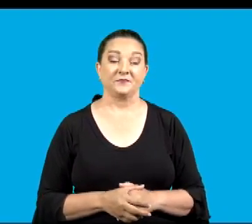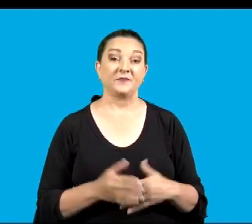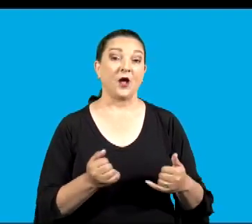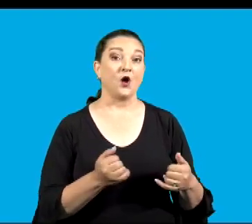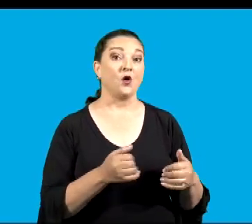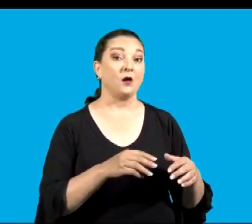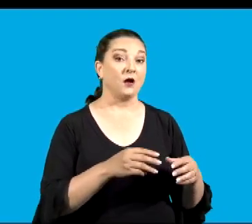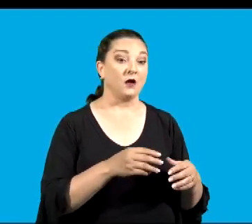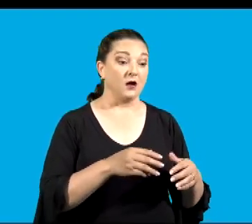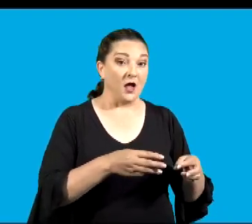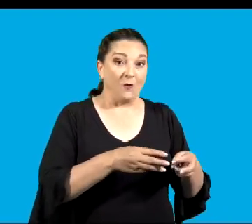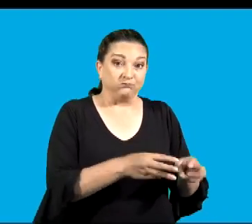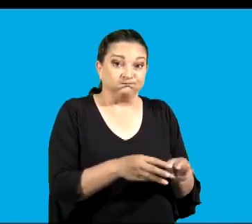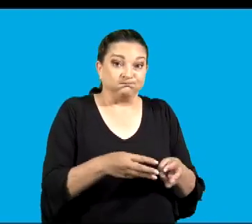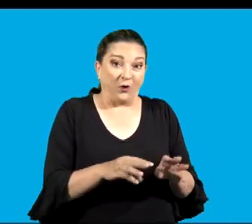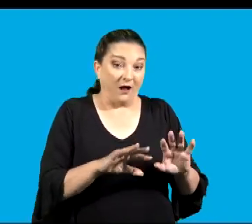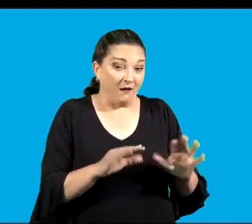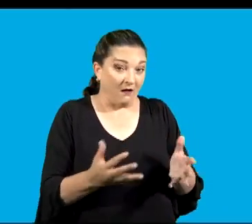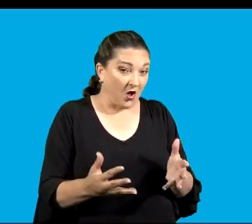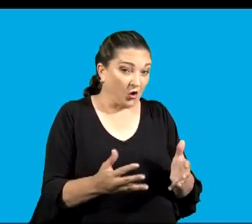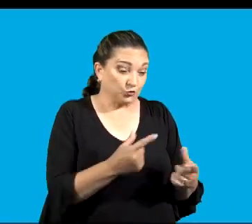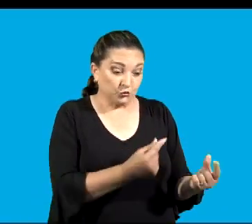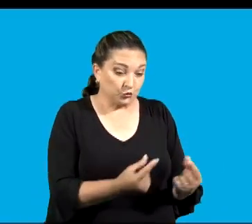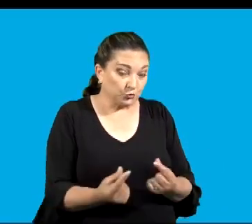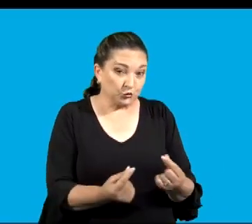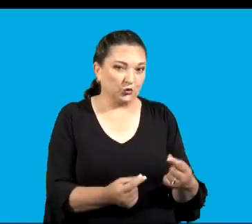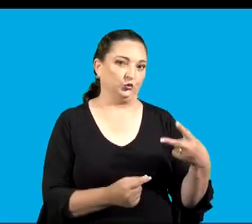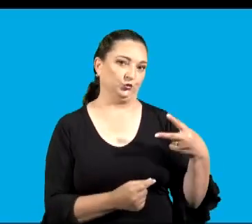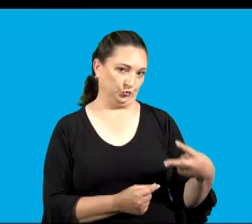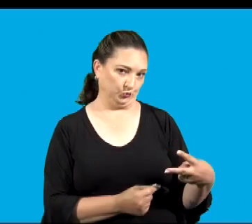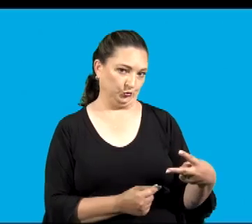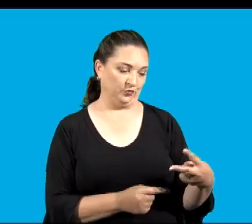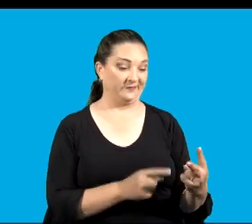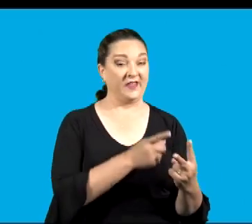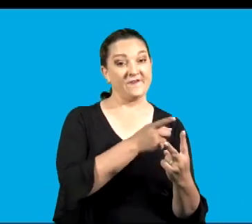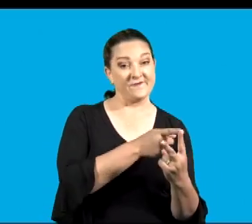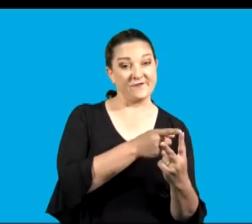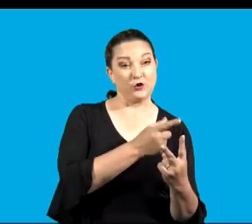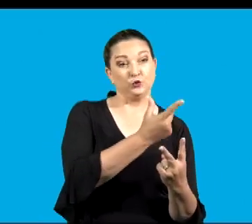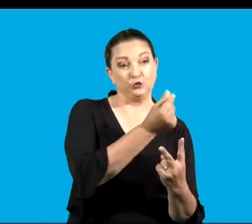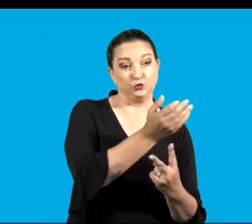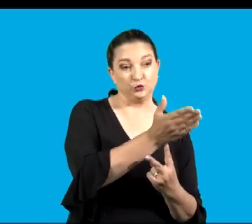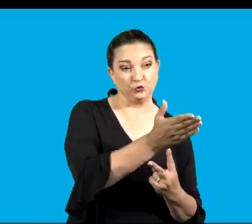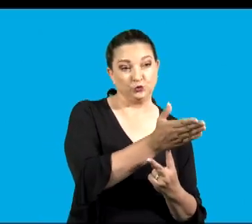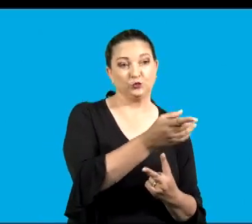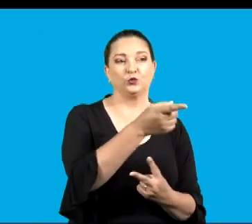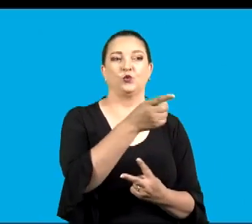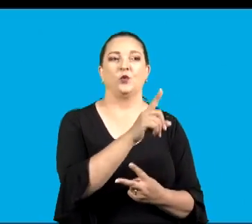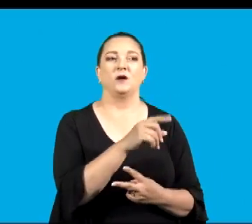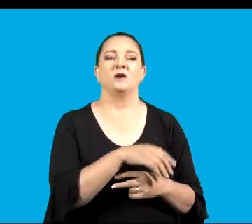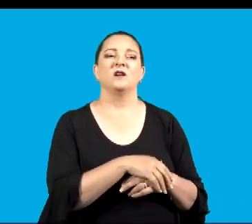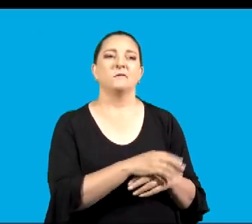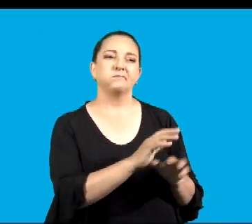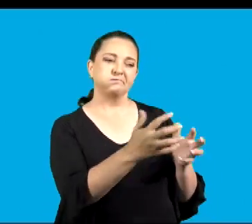There are two methods of the creditors reconciliations. The first one is when we reconcile the